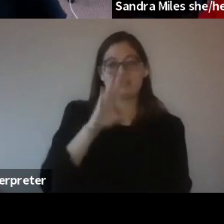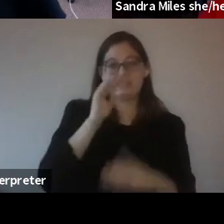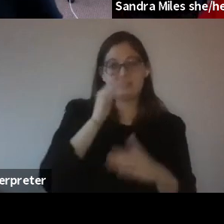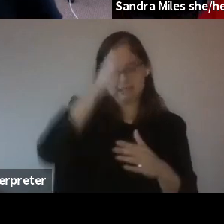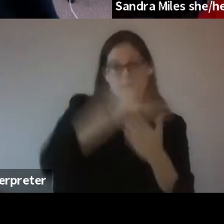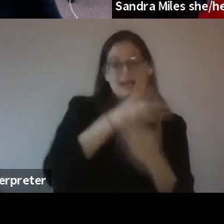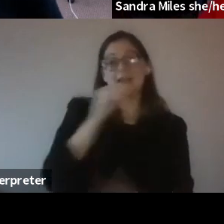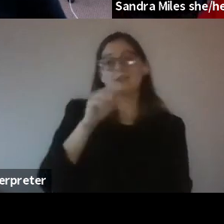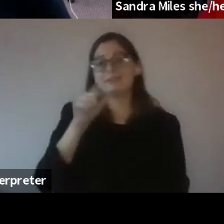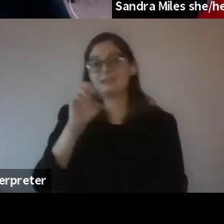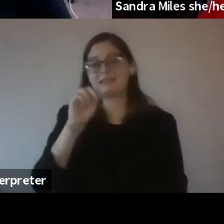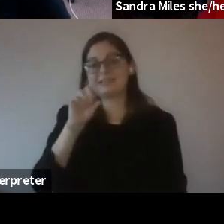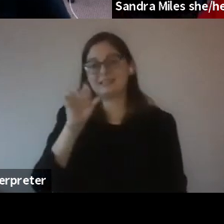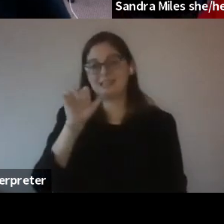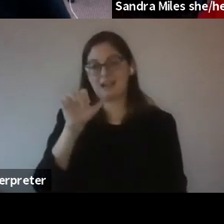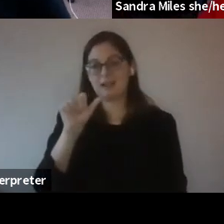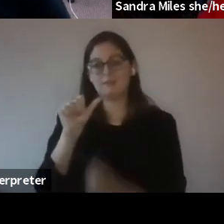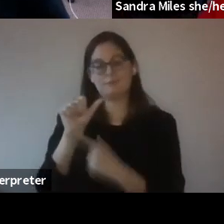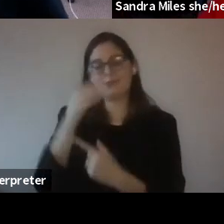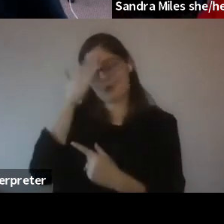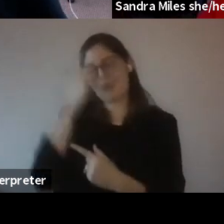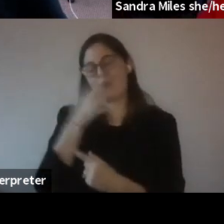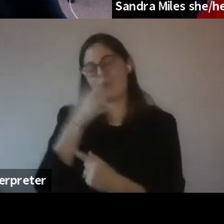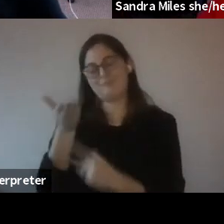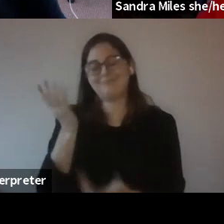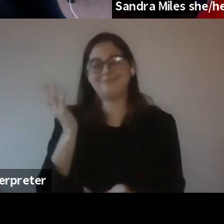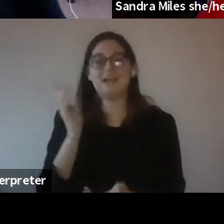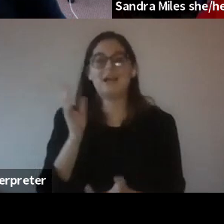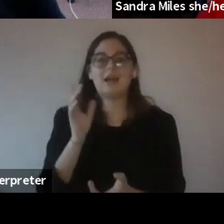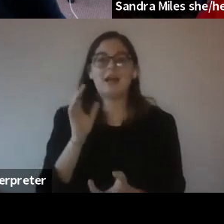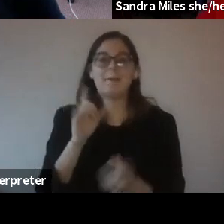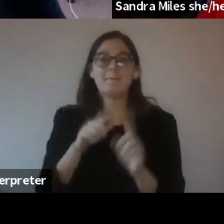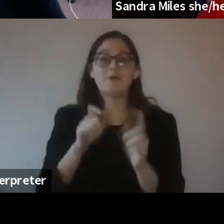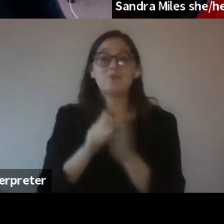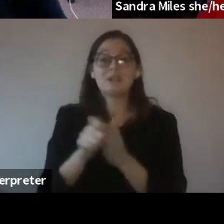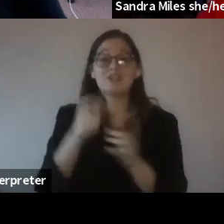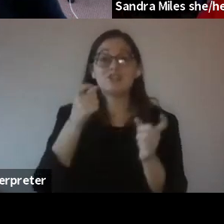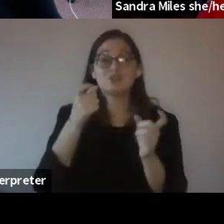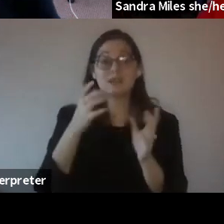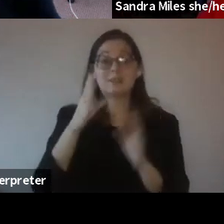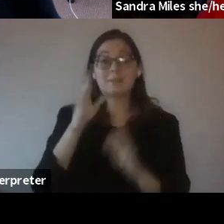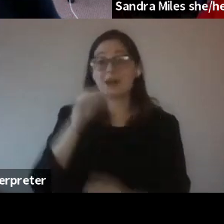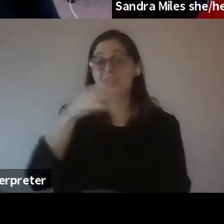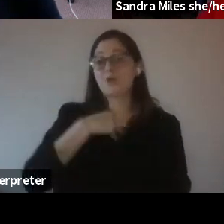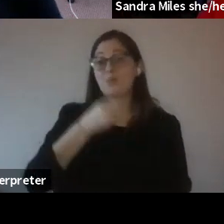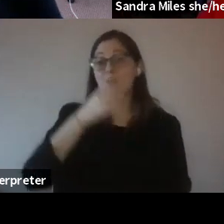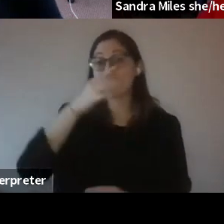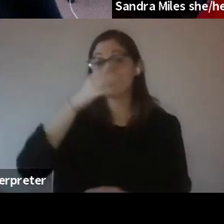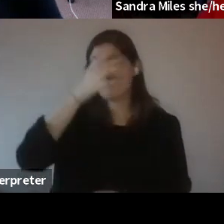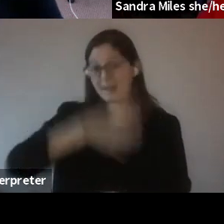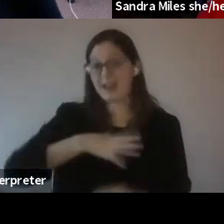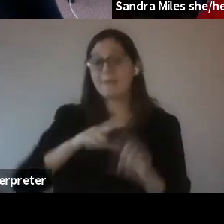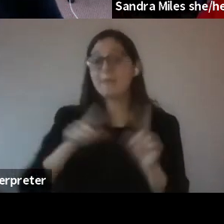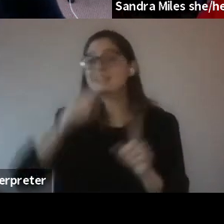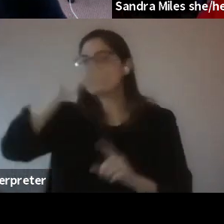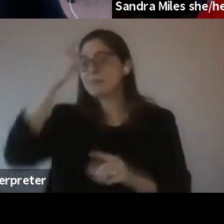is Zendaya, that's self-explanatory, but it is written and directed by a white man, but it's a Black story. And there's actually